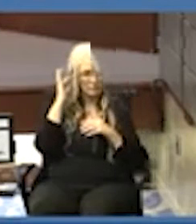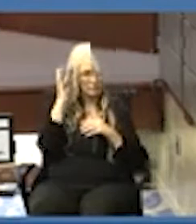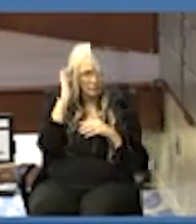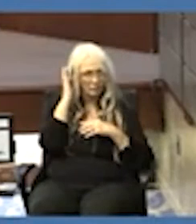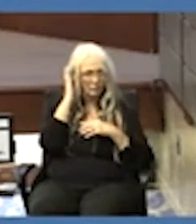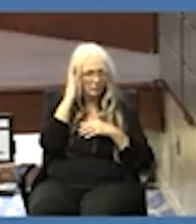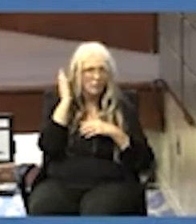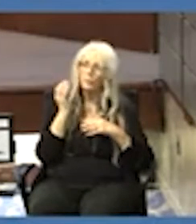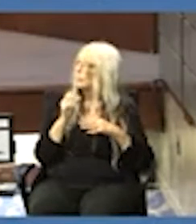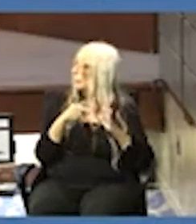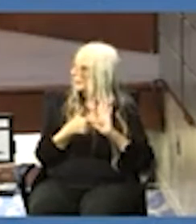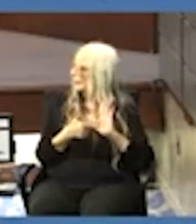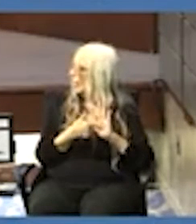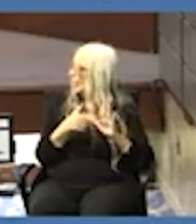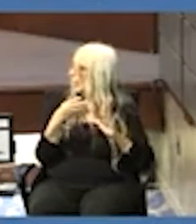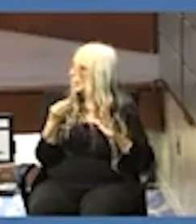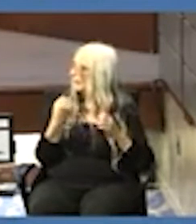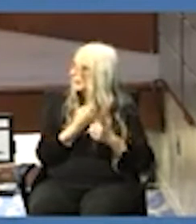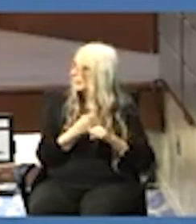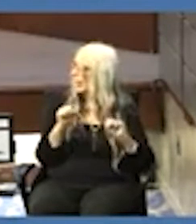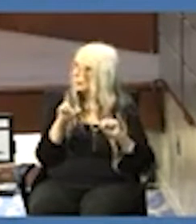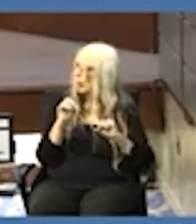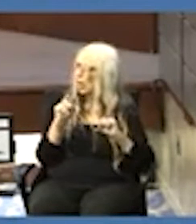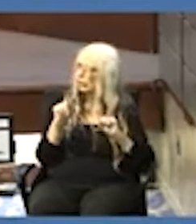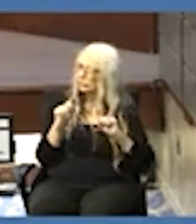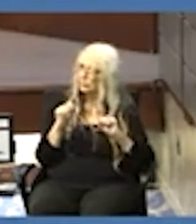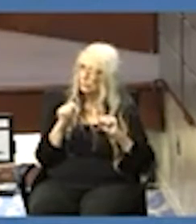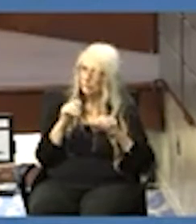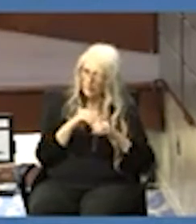signage and wayfinding and creating just a safe route throughout that area.